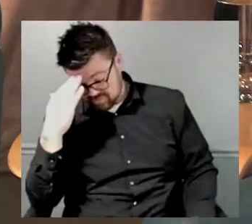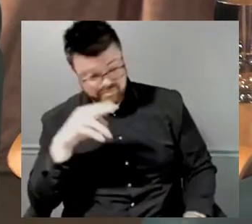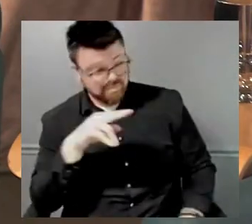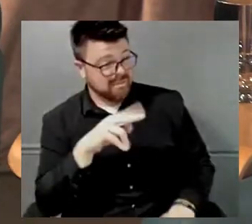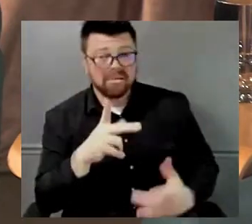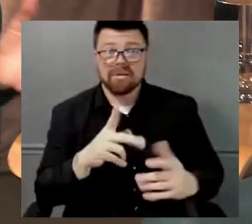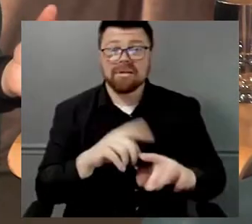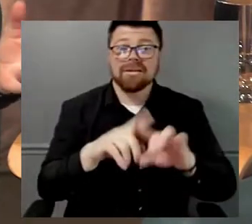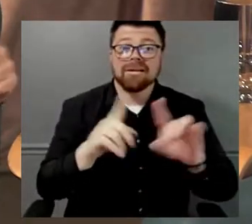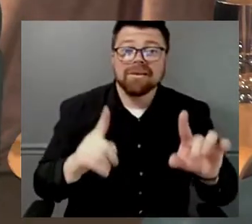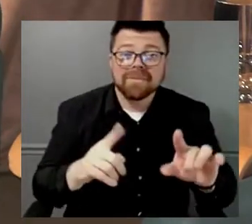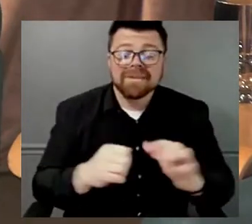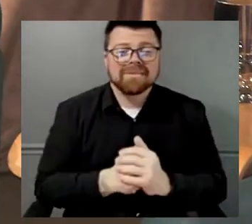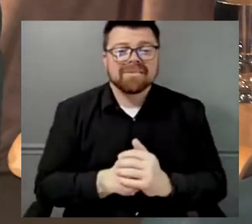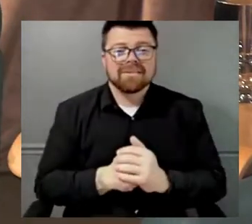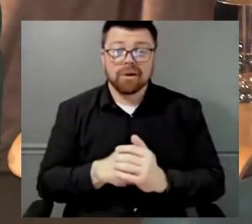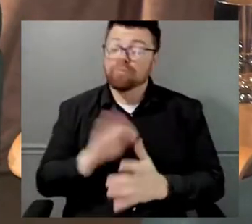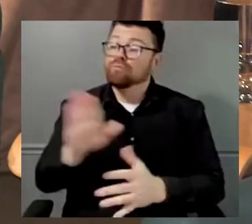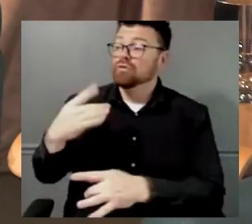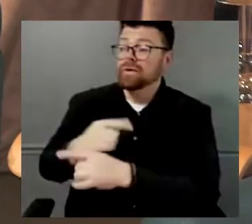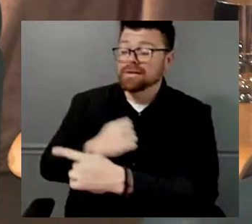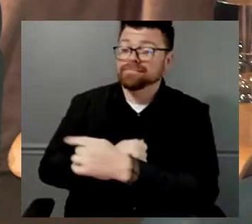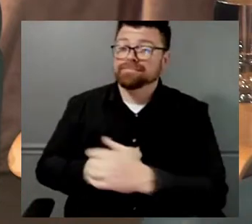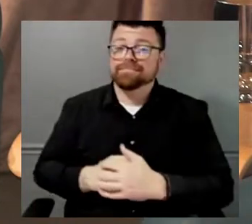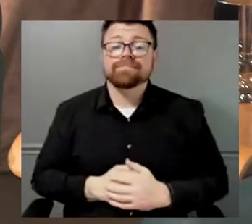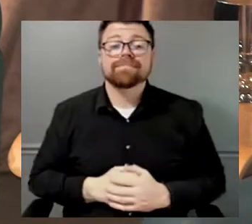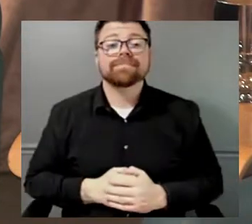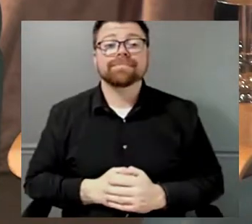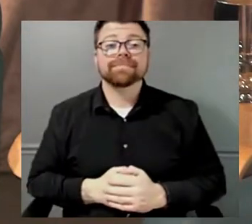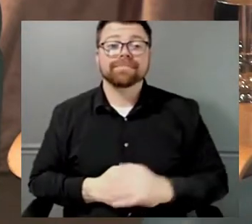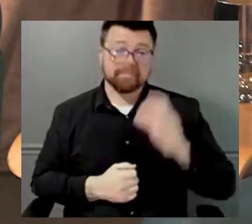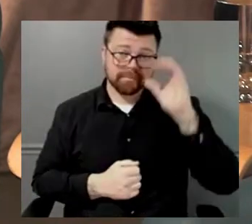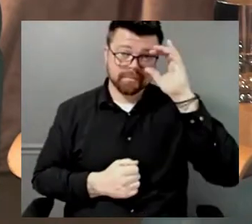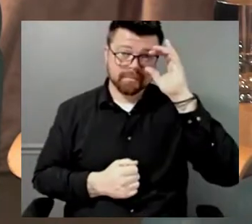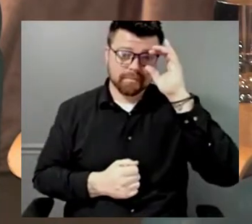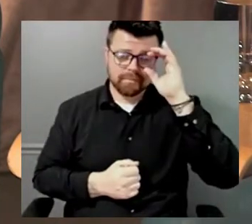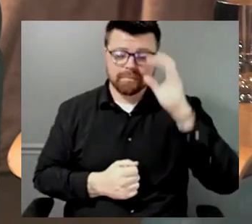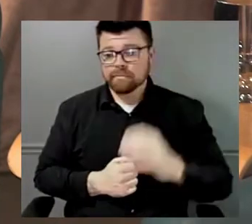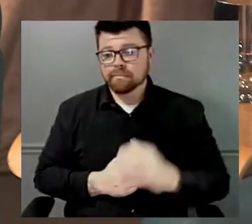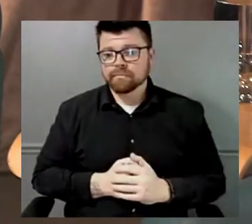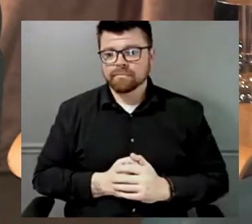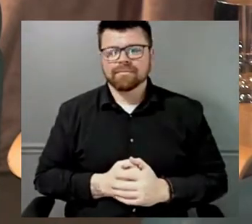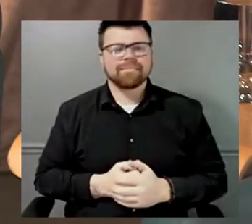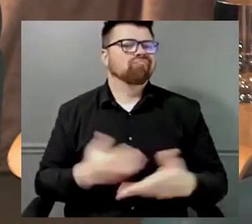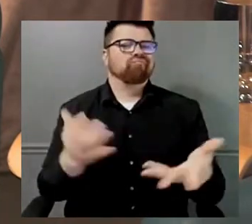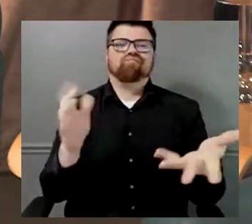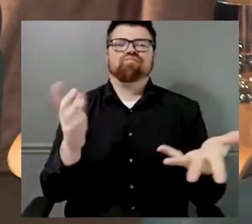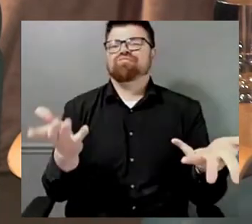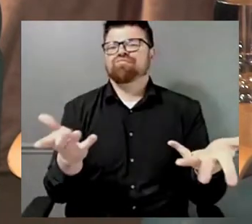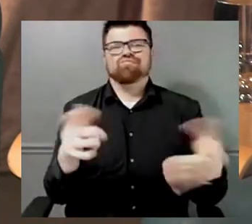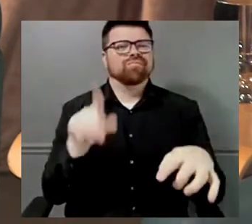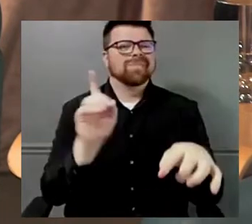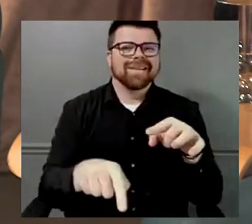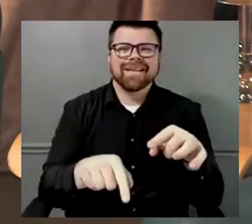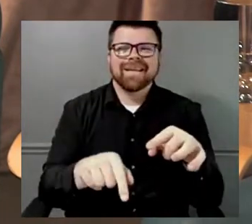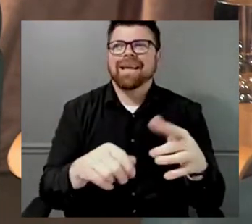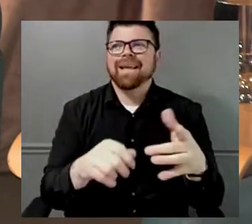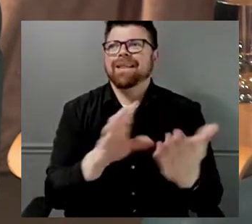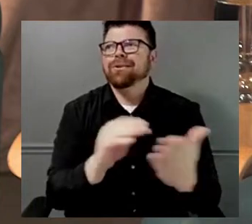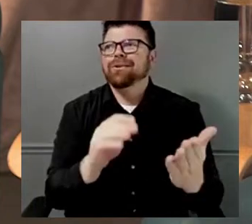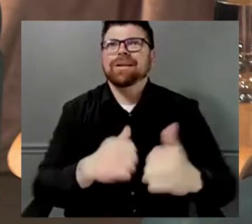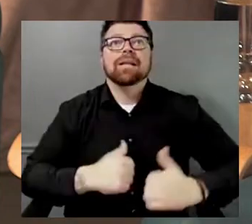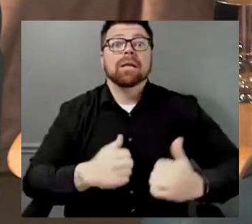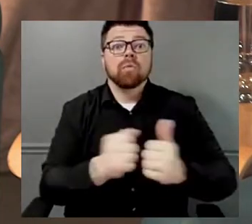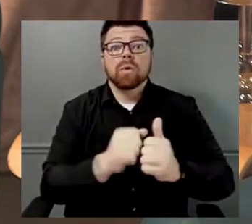But you are right that you cannot learn how to live with others unless